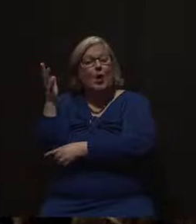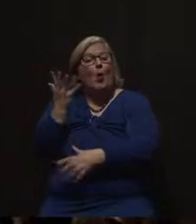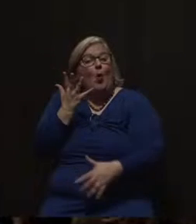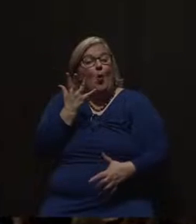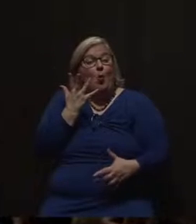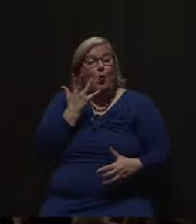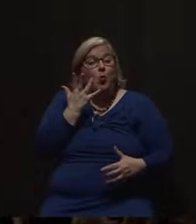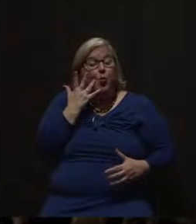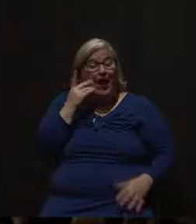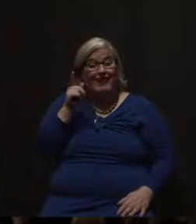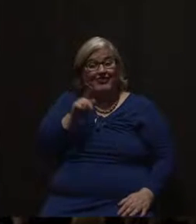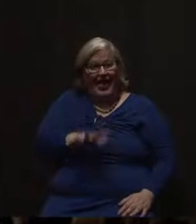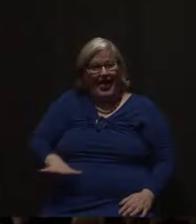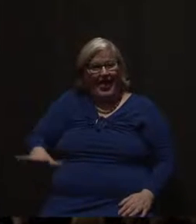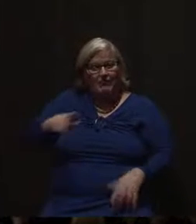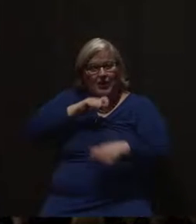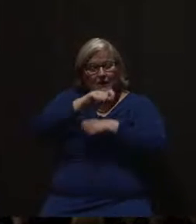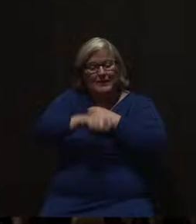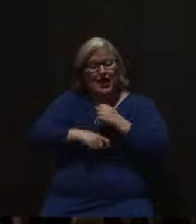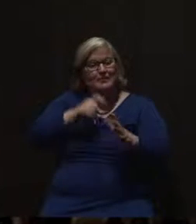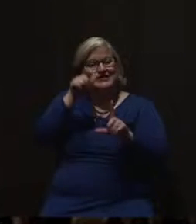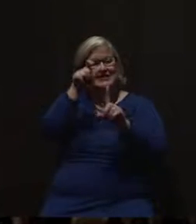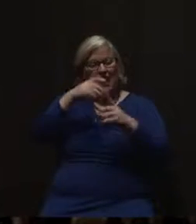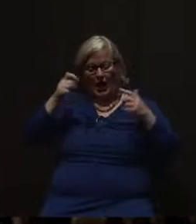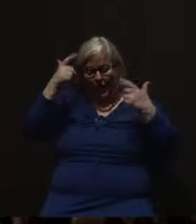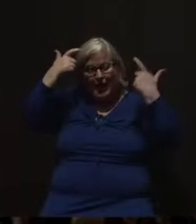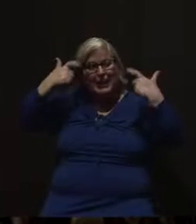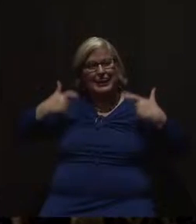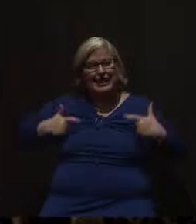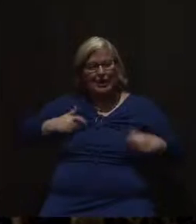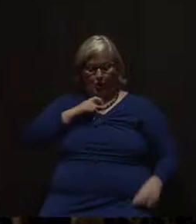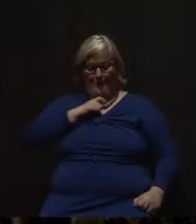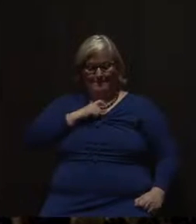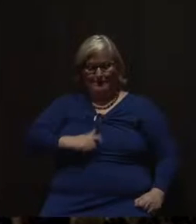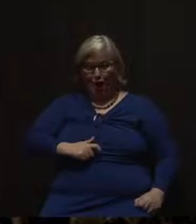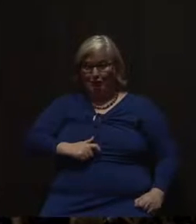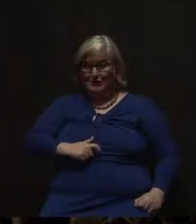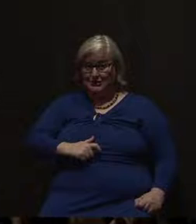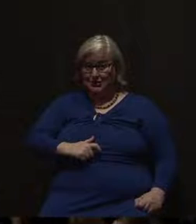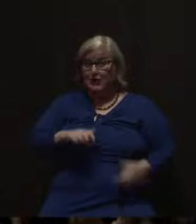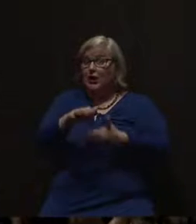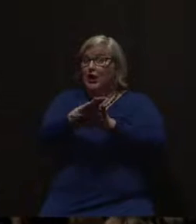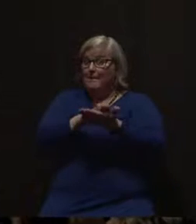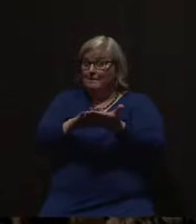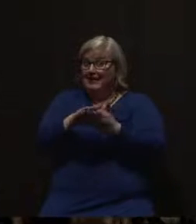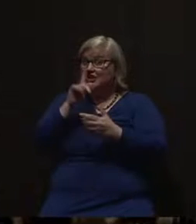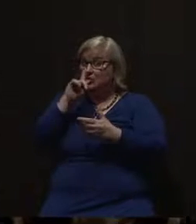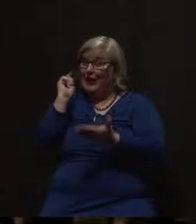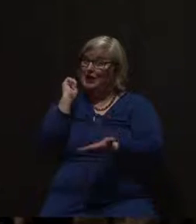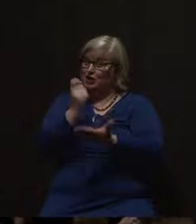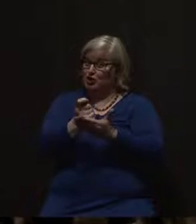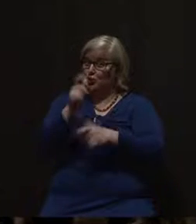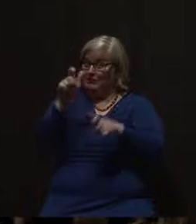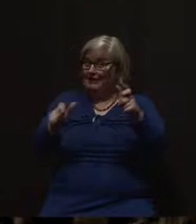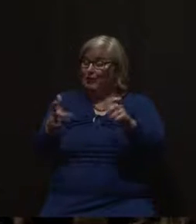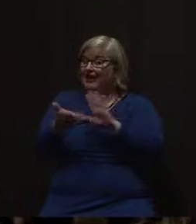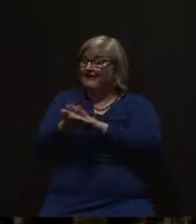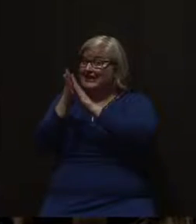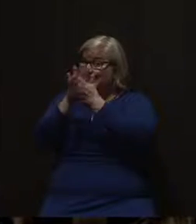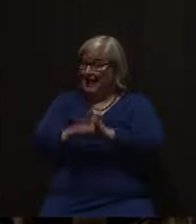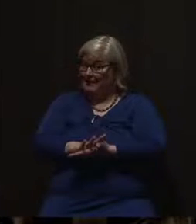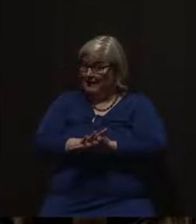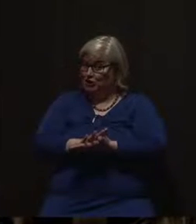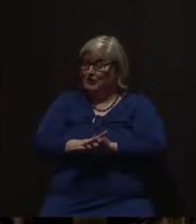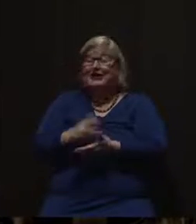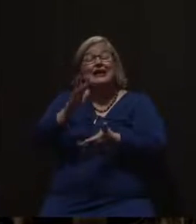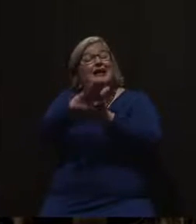company that's polluting that river. But it also means to acknowledge our need to live meaningful relationships with more than human